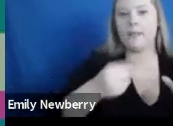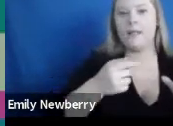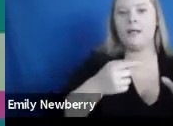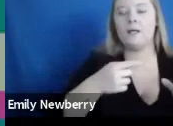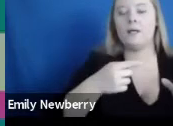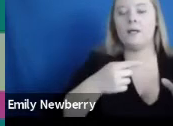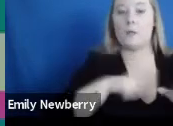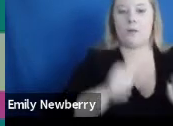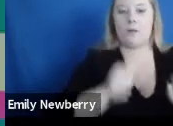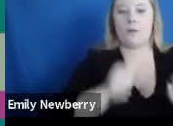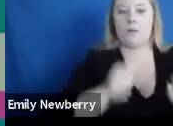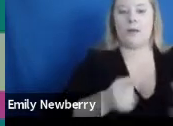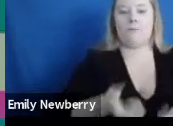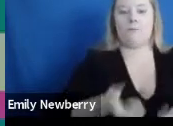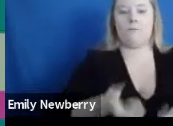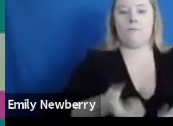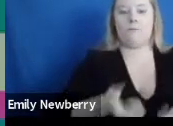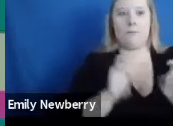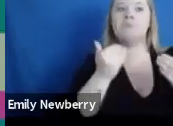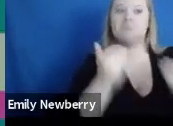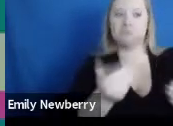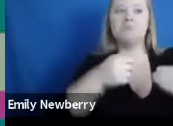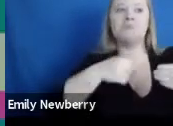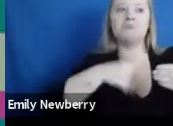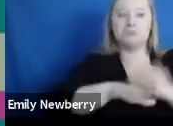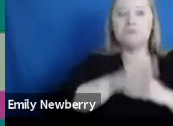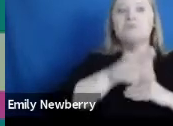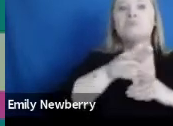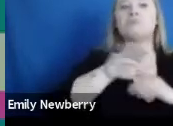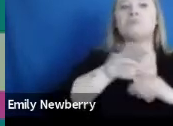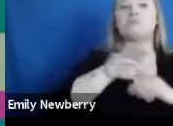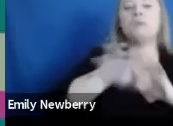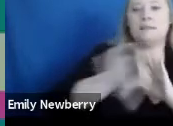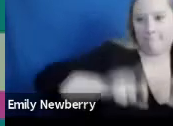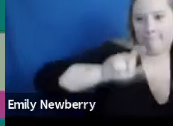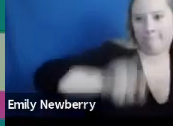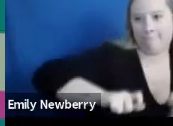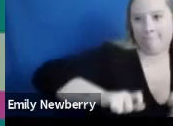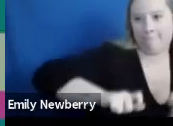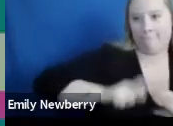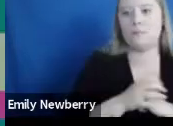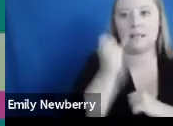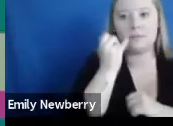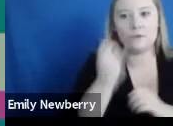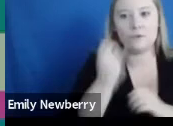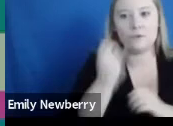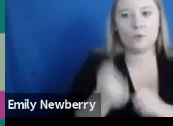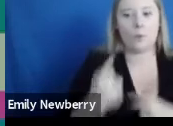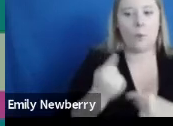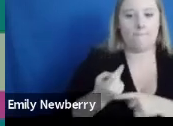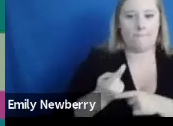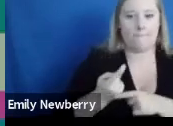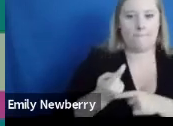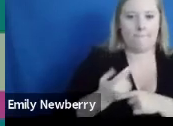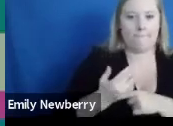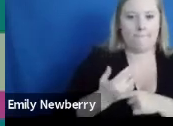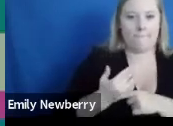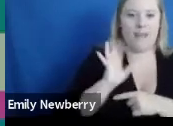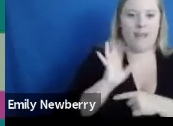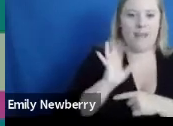permission from the owner to go ahead and sample the well. And again, if you go back to this